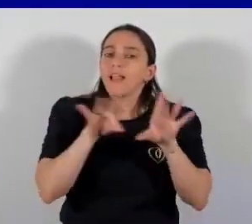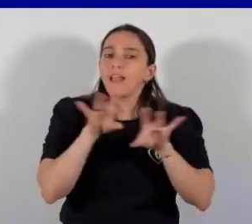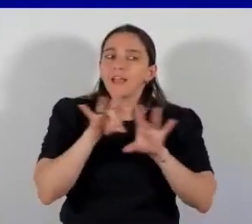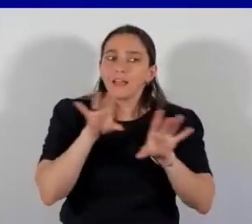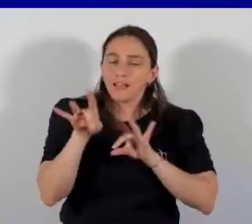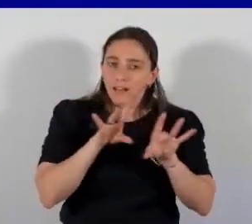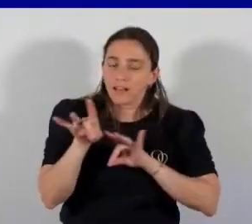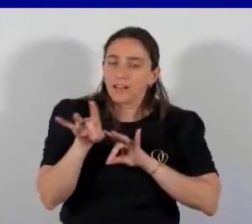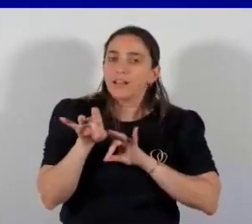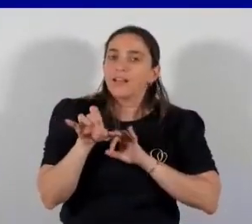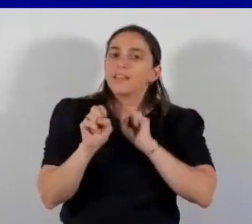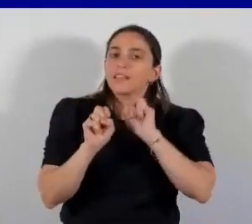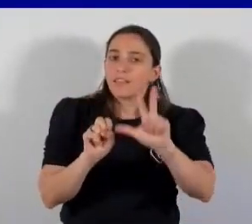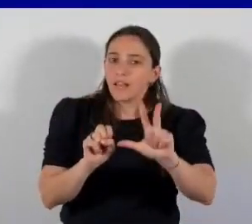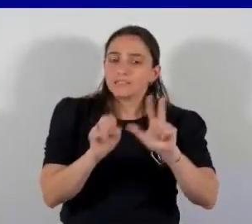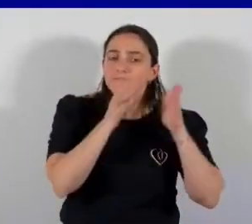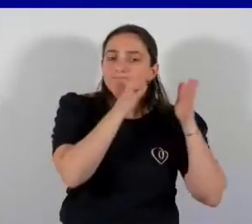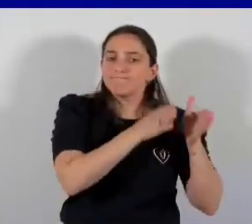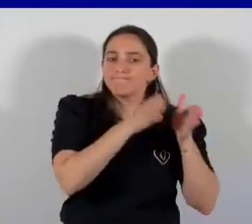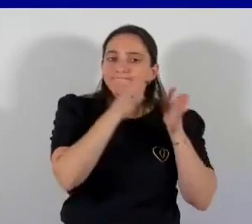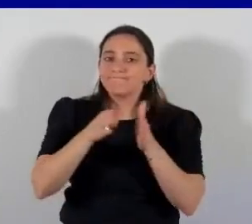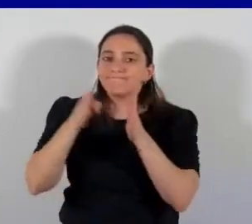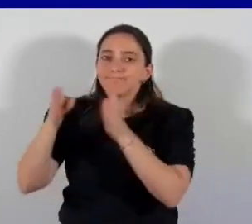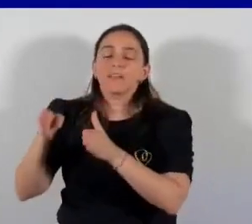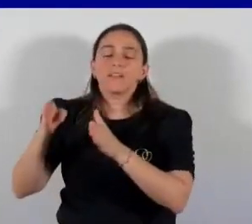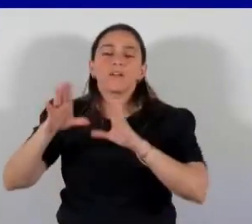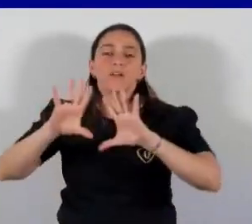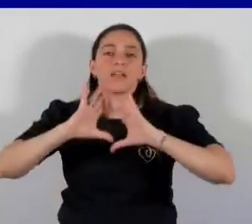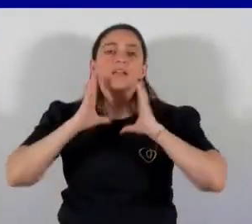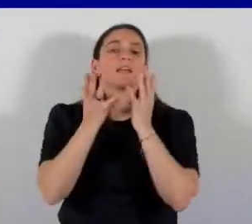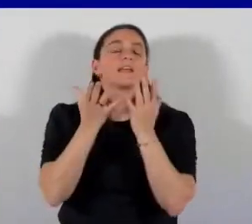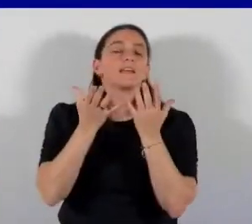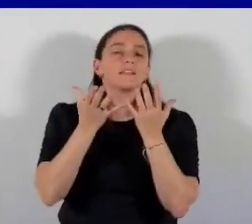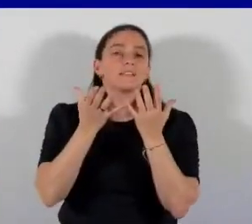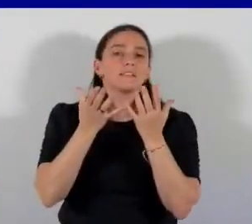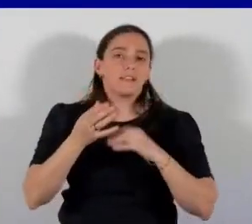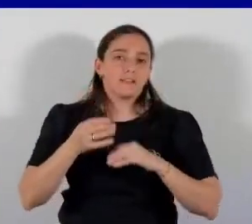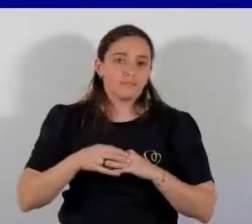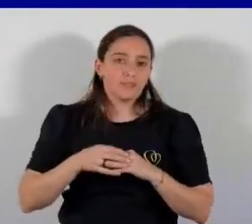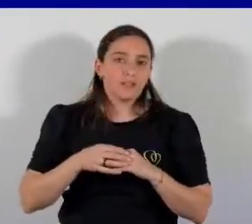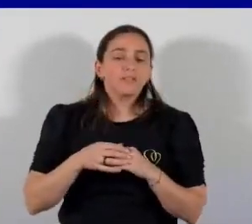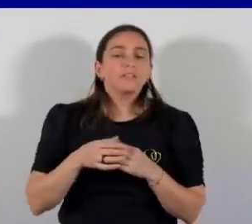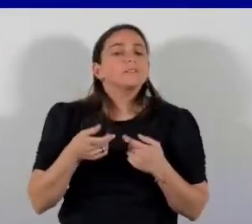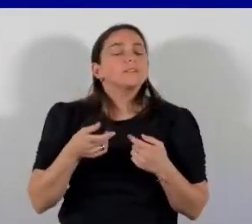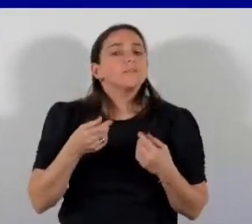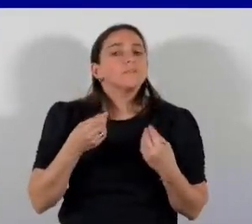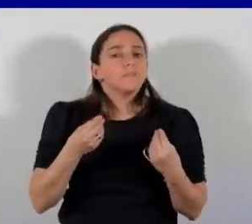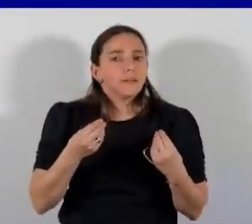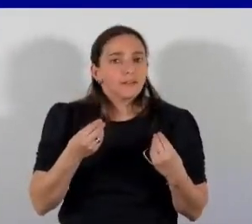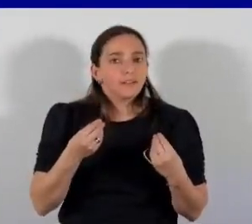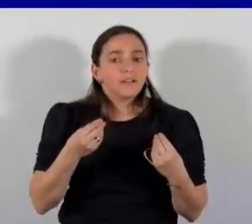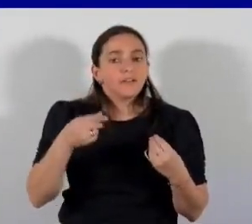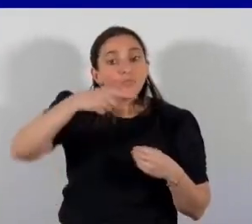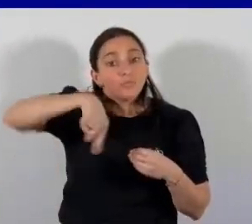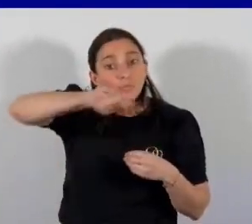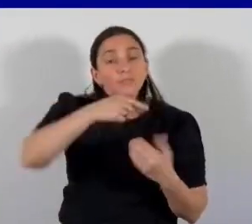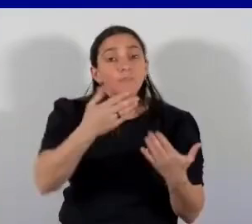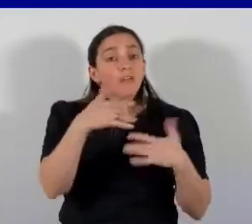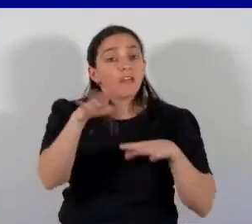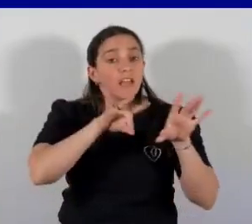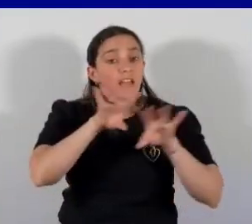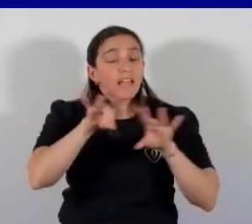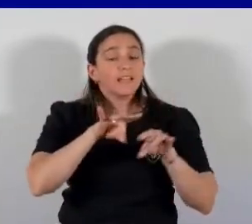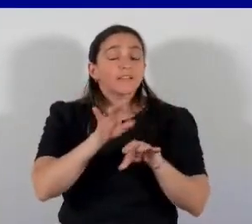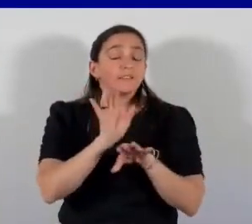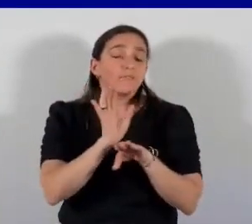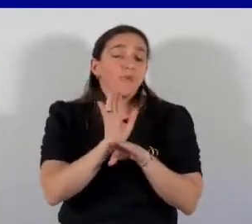of choosing instancias de arbitraje 3 international arbitration instances, donde no solo que ahora pueden elegir el árbitro, where